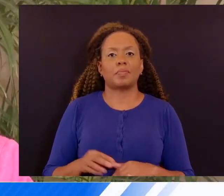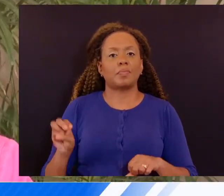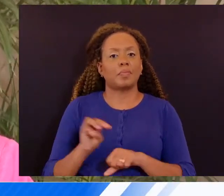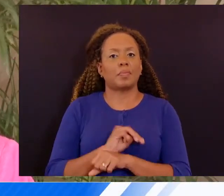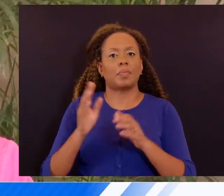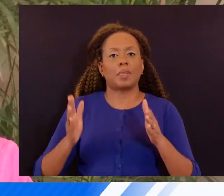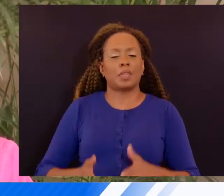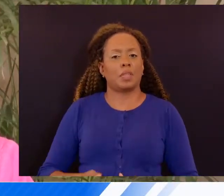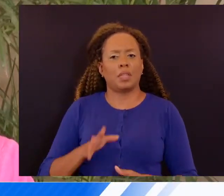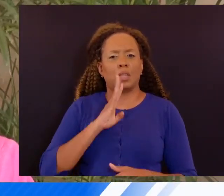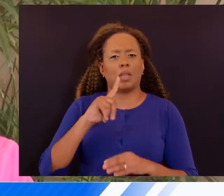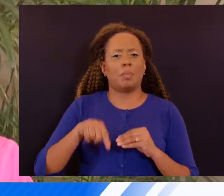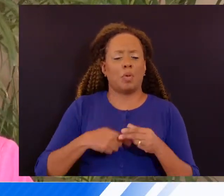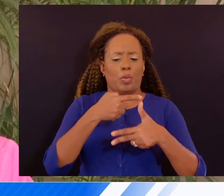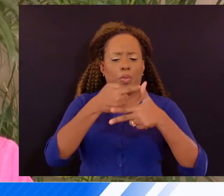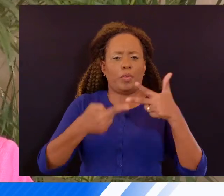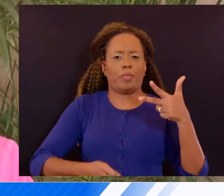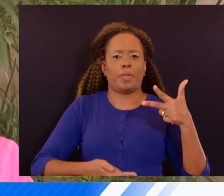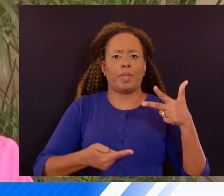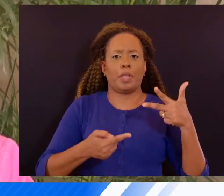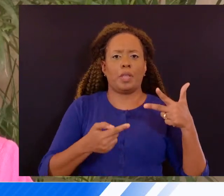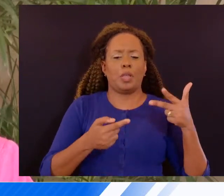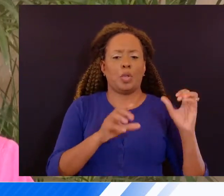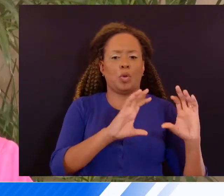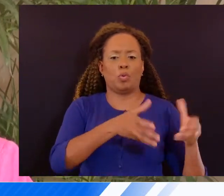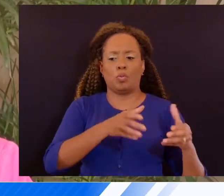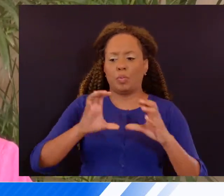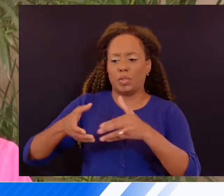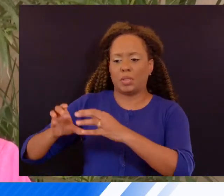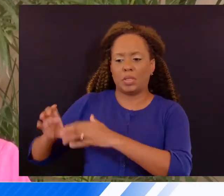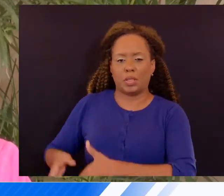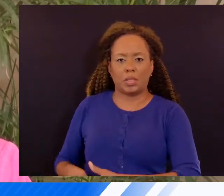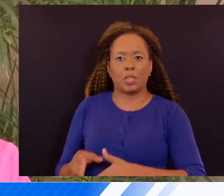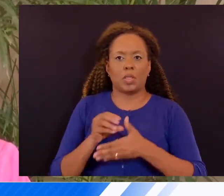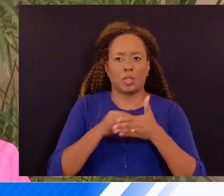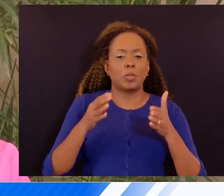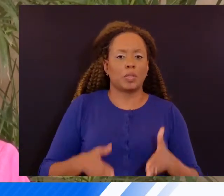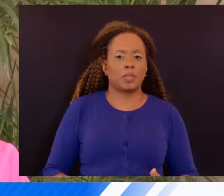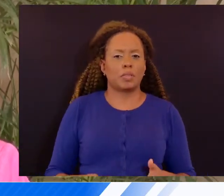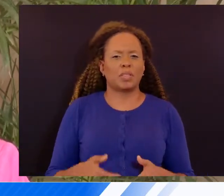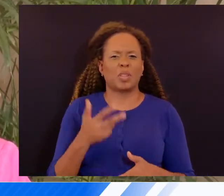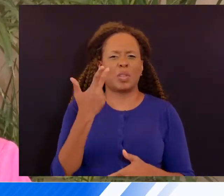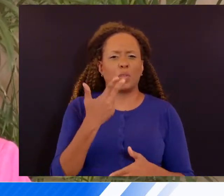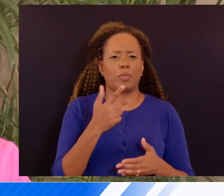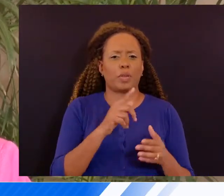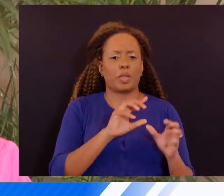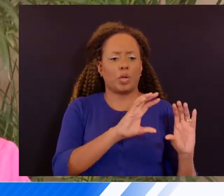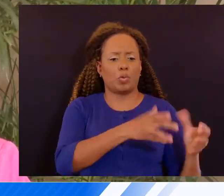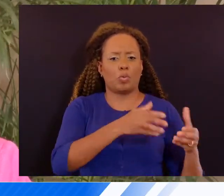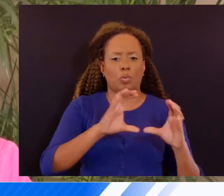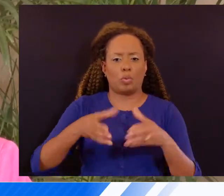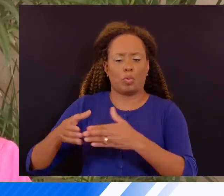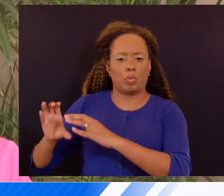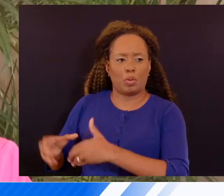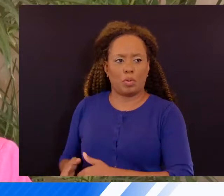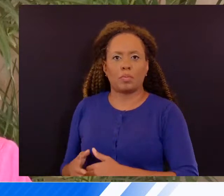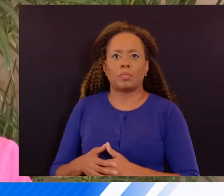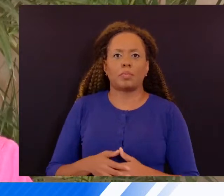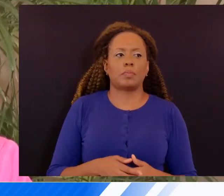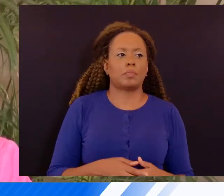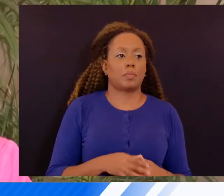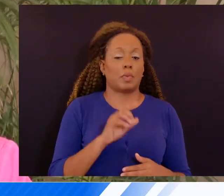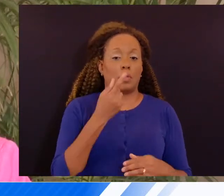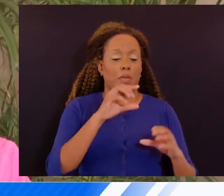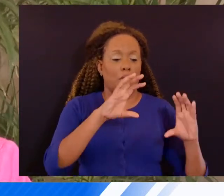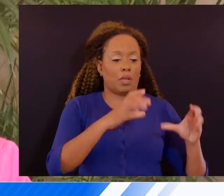of students that we have to address programming for. She would have spoken to the students who are